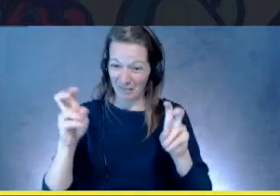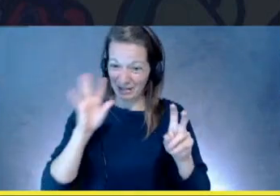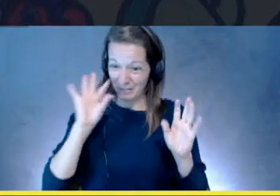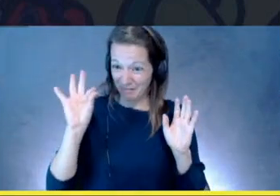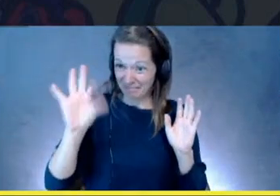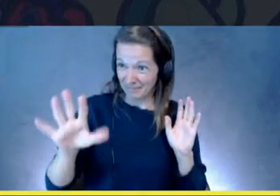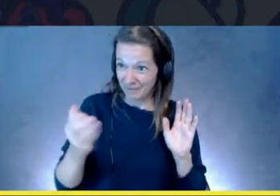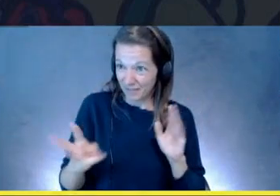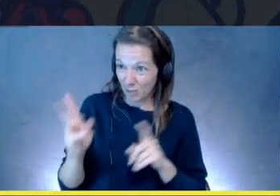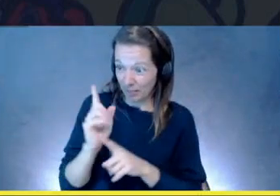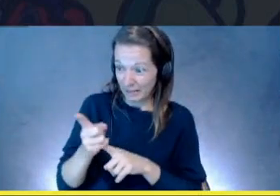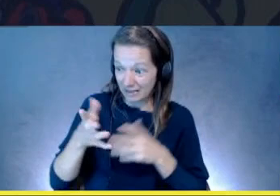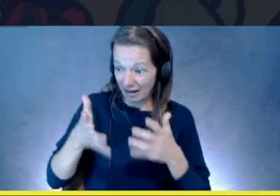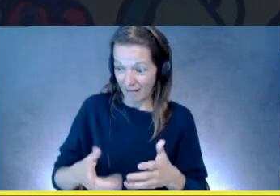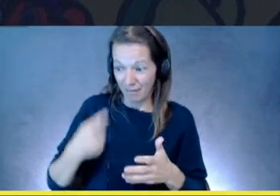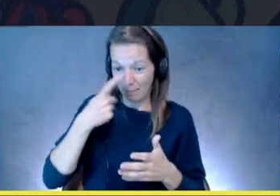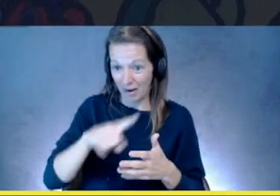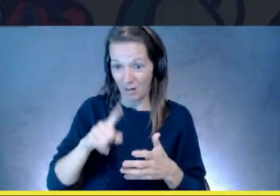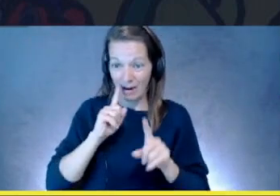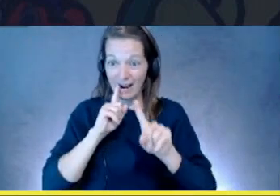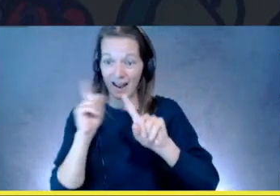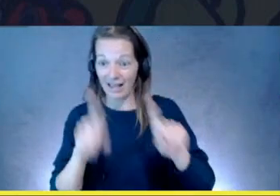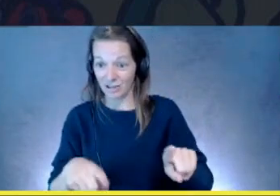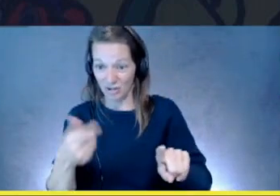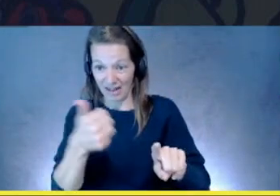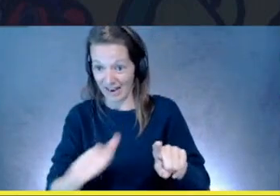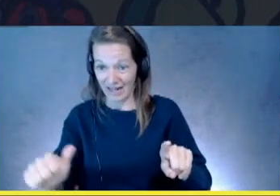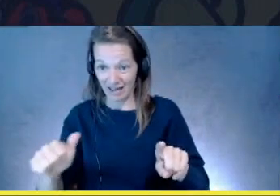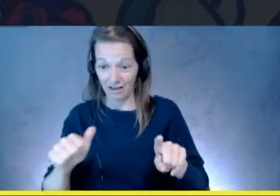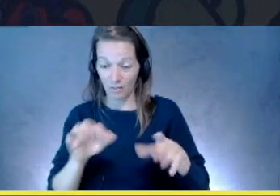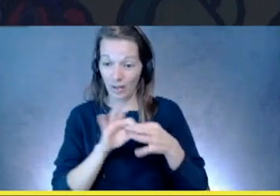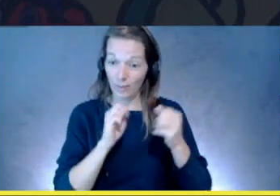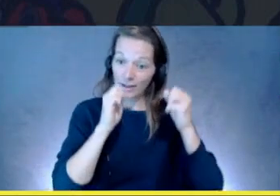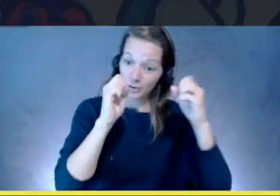to weigh in on any of those around education or